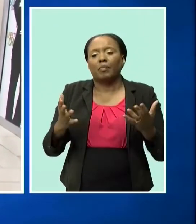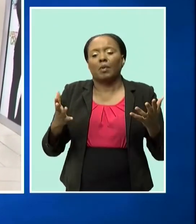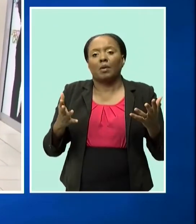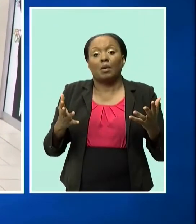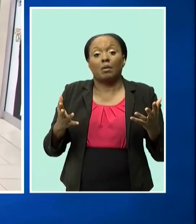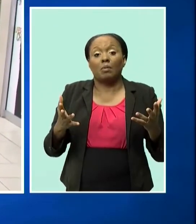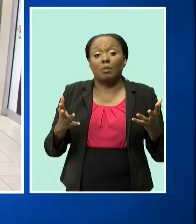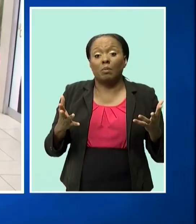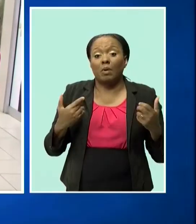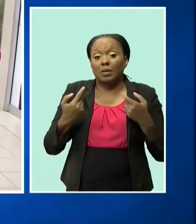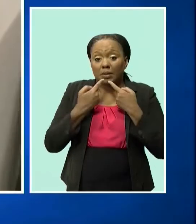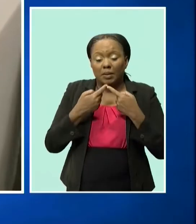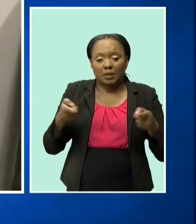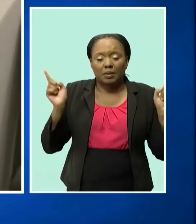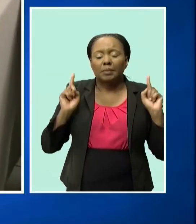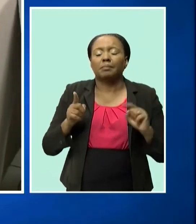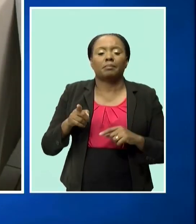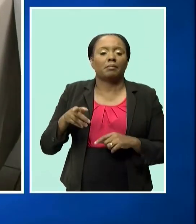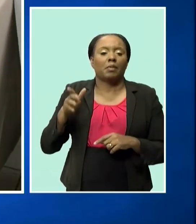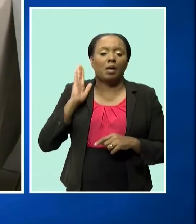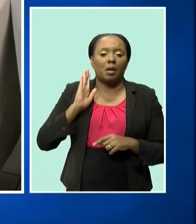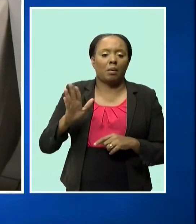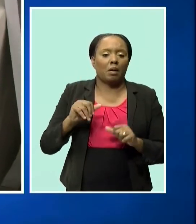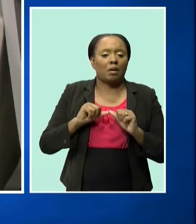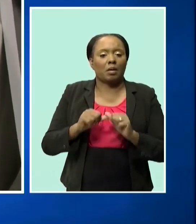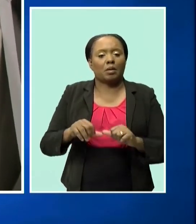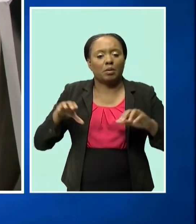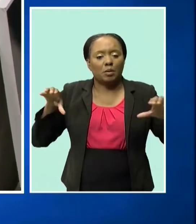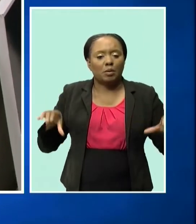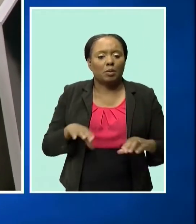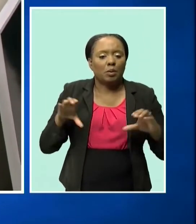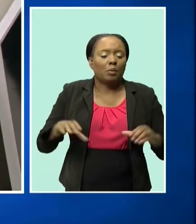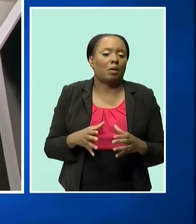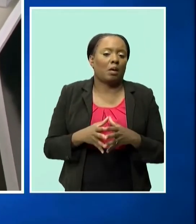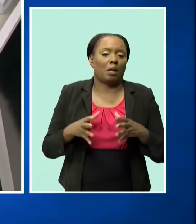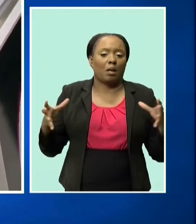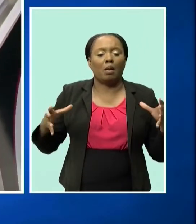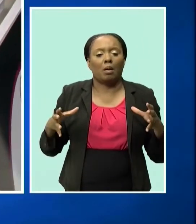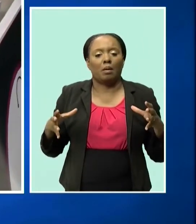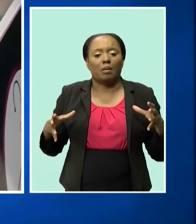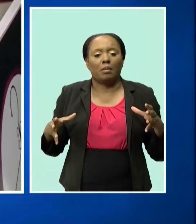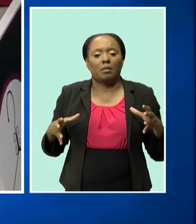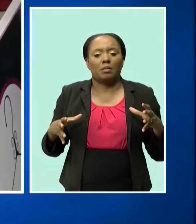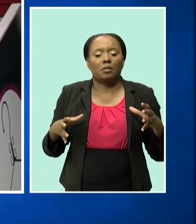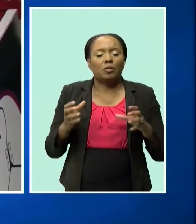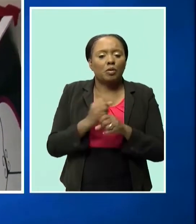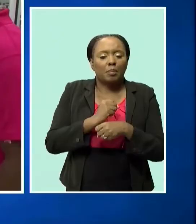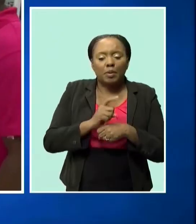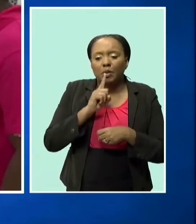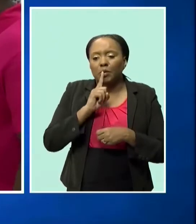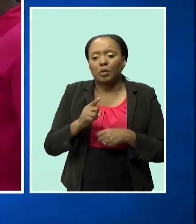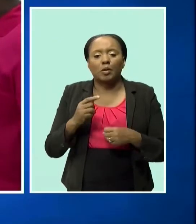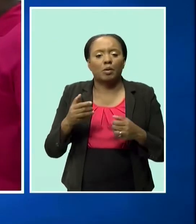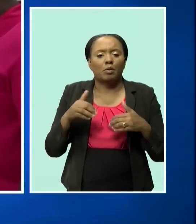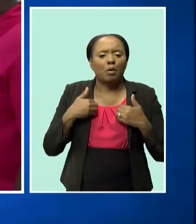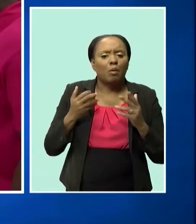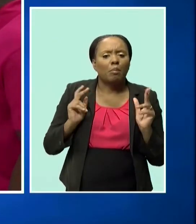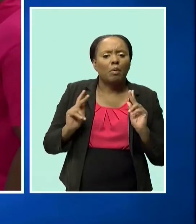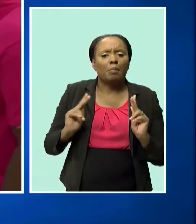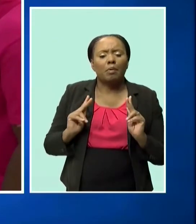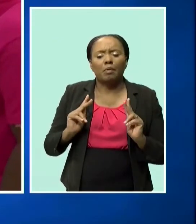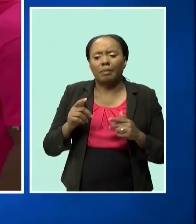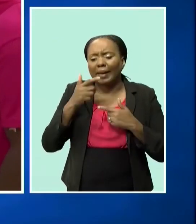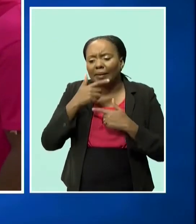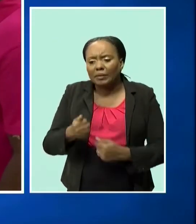you that the ministry will continue to do all that we can to promote the interests of young people in this country. And I